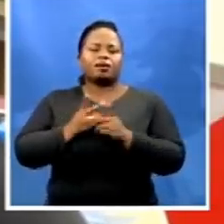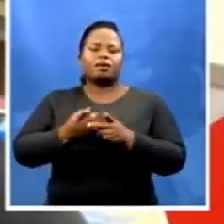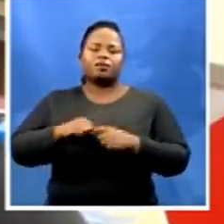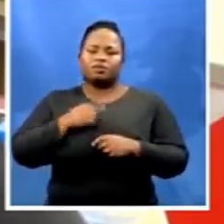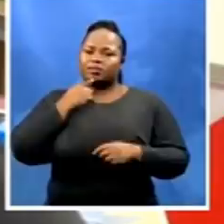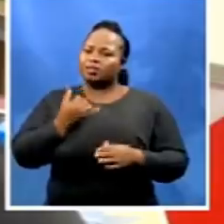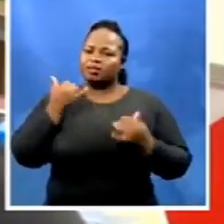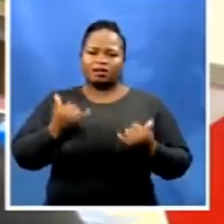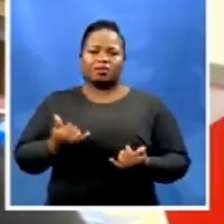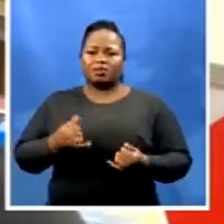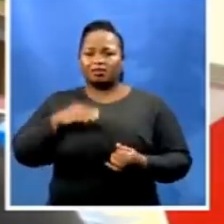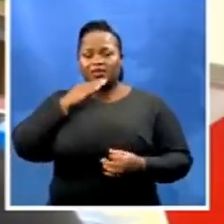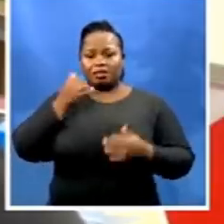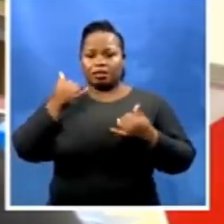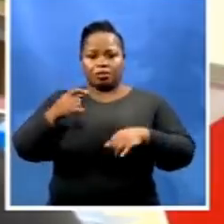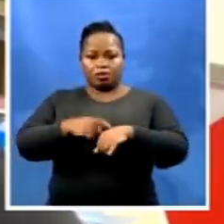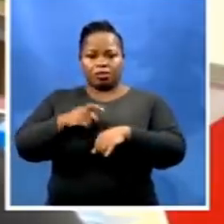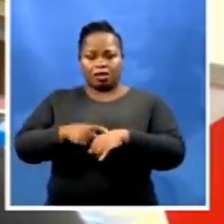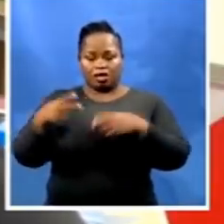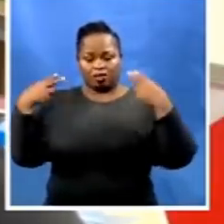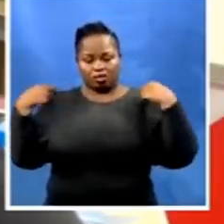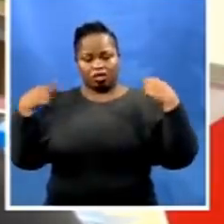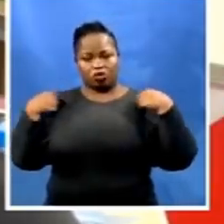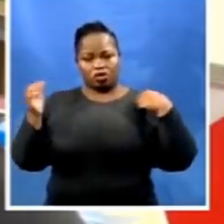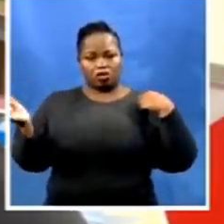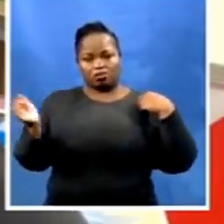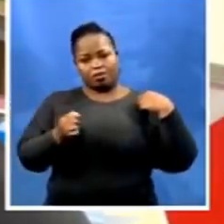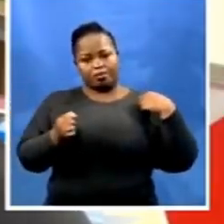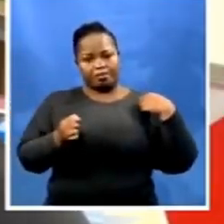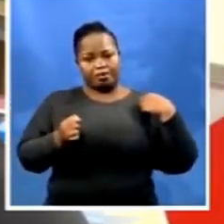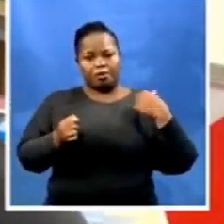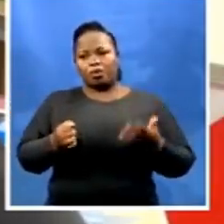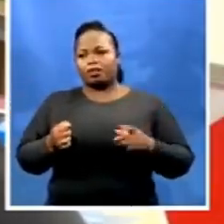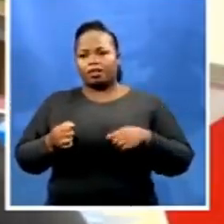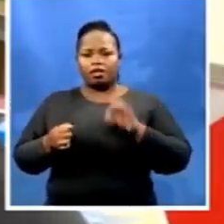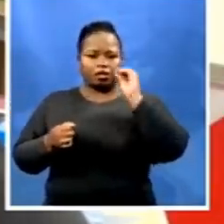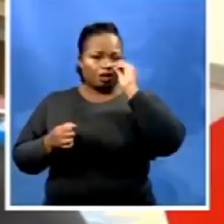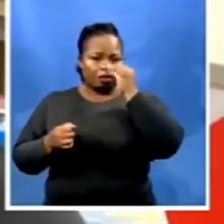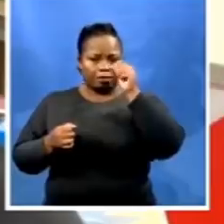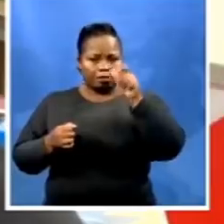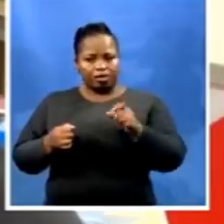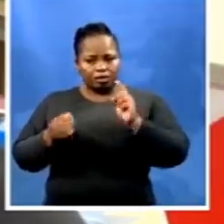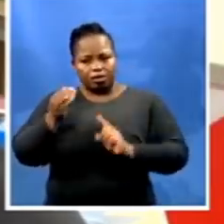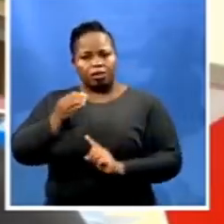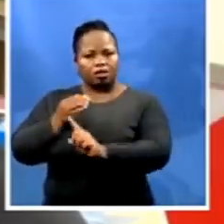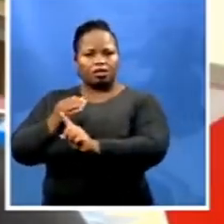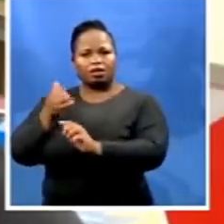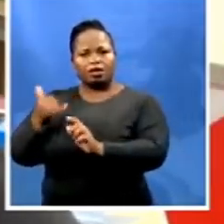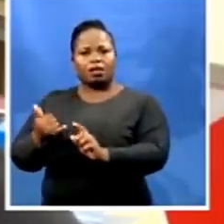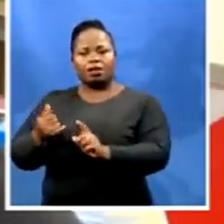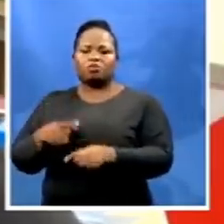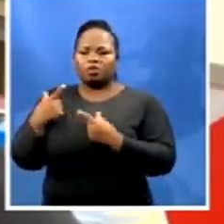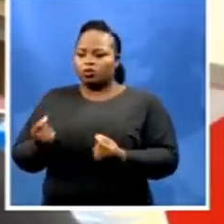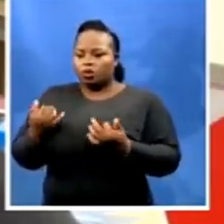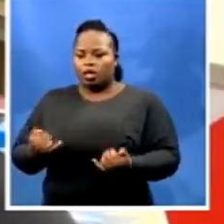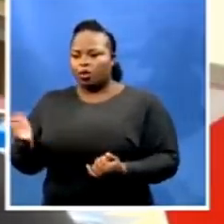security guard or at a time when the criminal enters the school premises that we must take action. The communities must stop